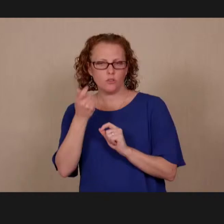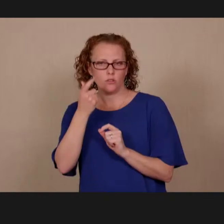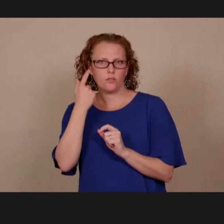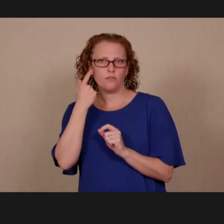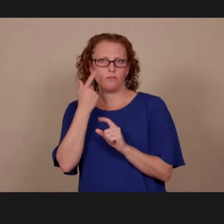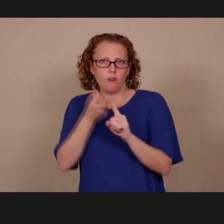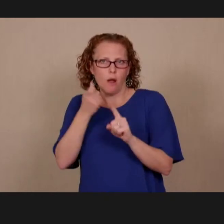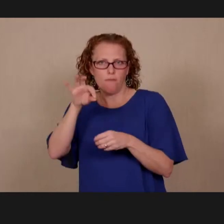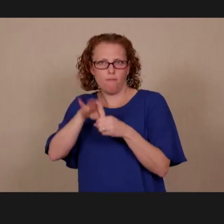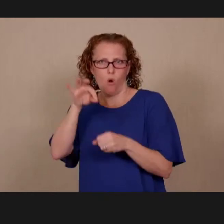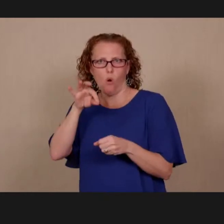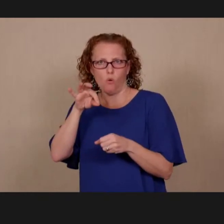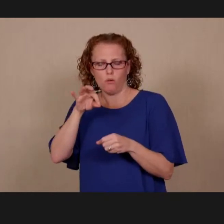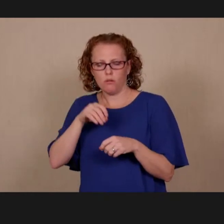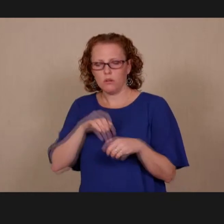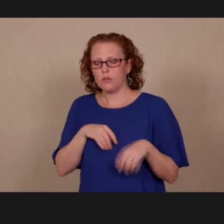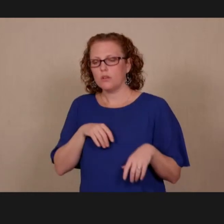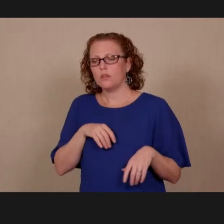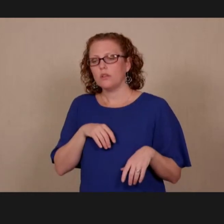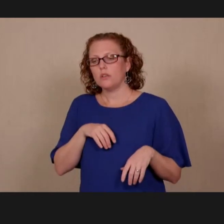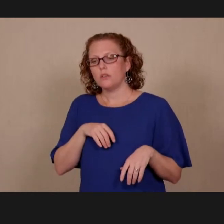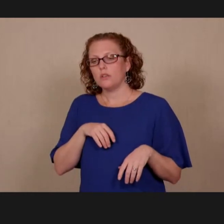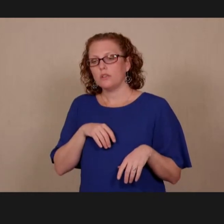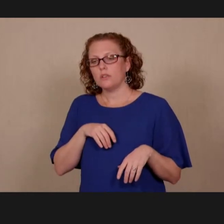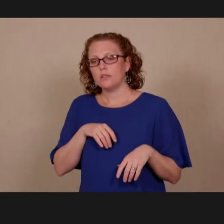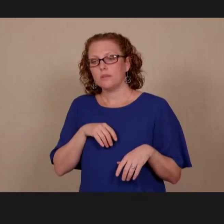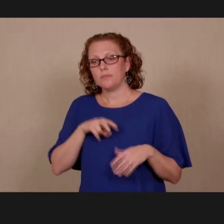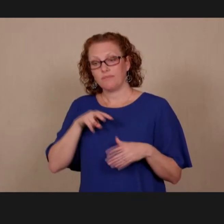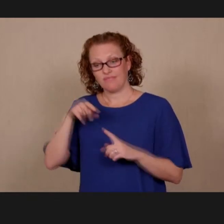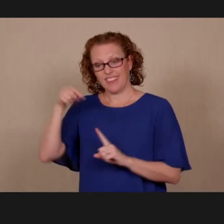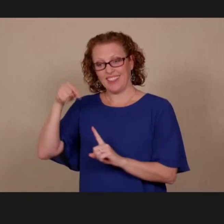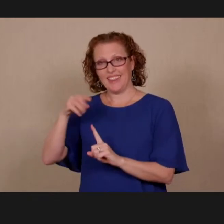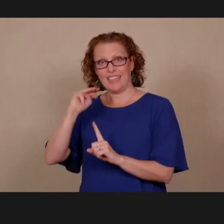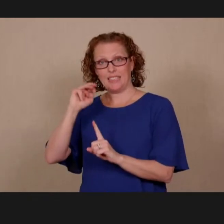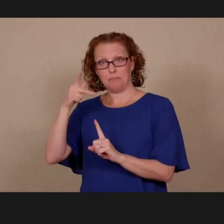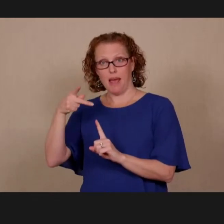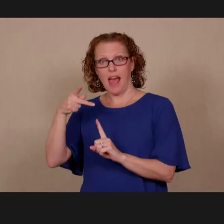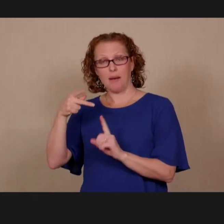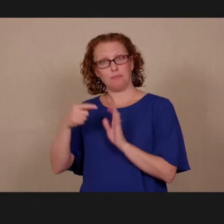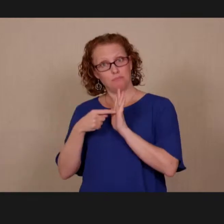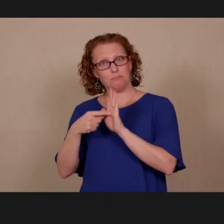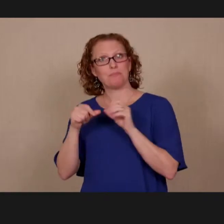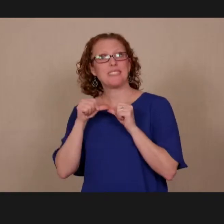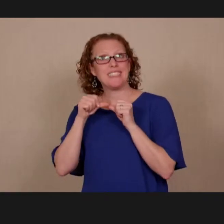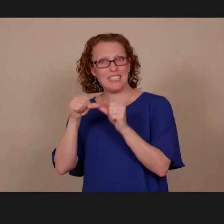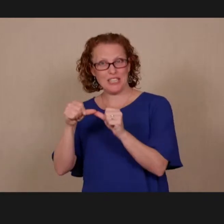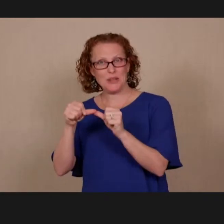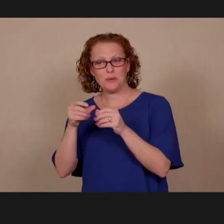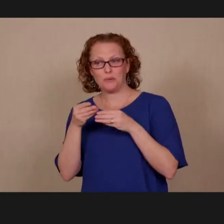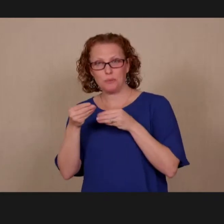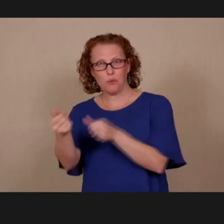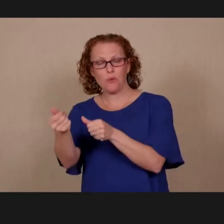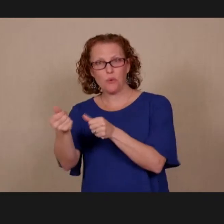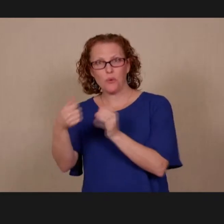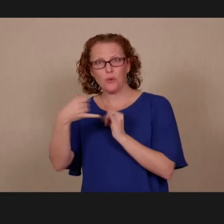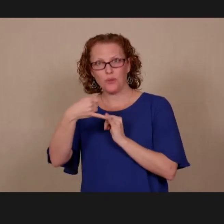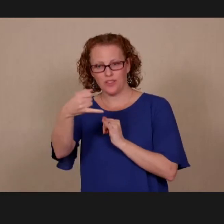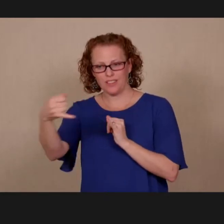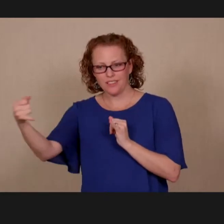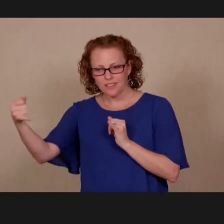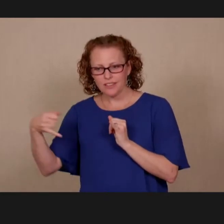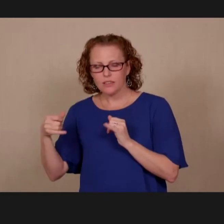This map option also creates compact and contiguous districts. It doesn't create a majority minority voting district.